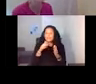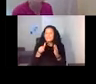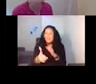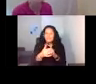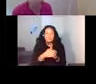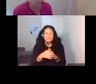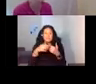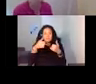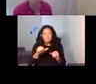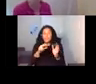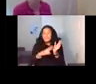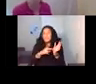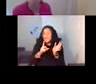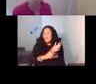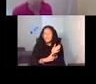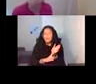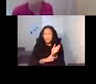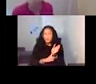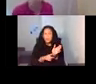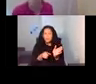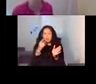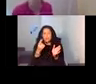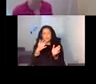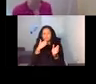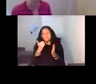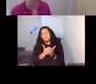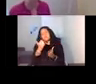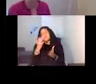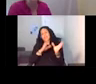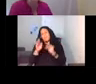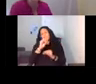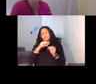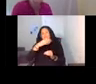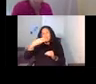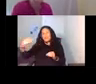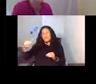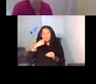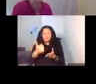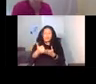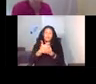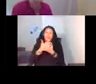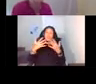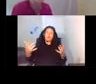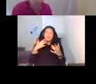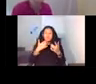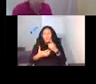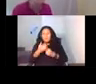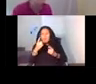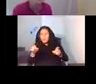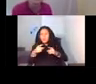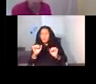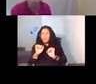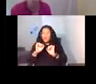have Nicola Lefanu, who's a great composer from Essex, who helped me a lot to find music by her